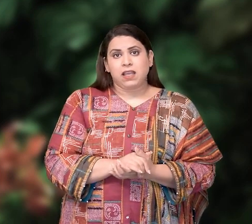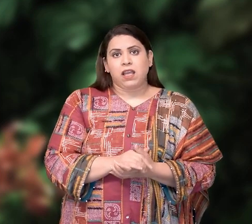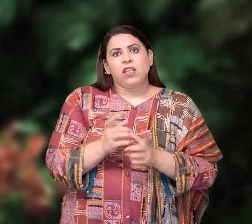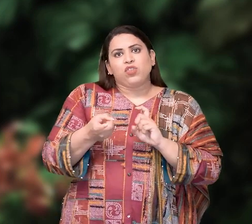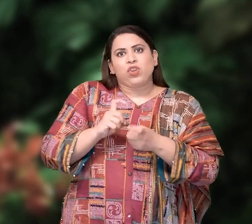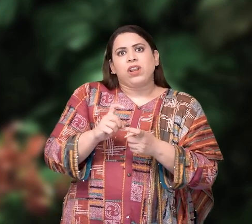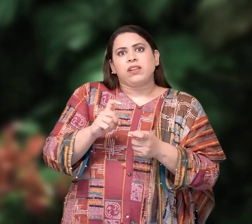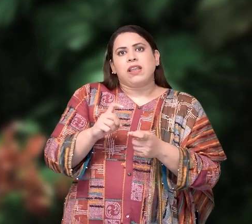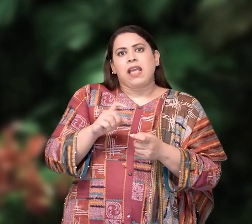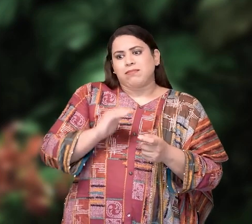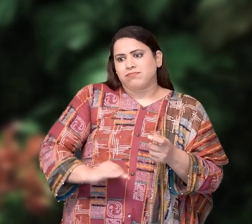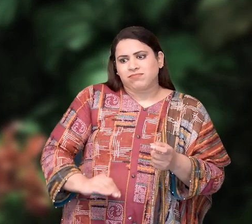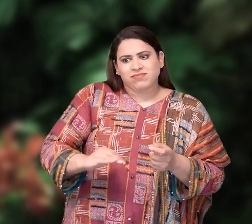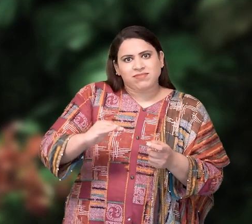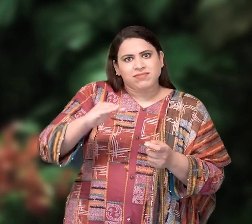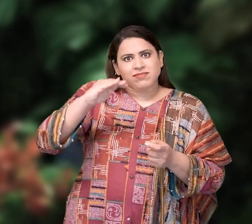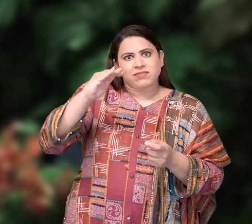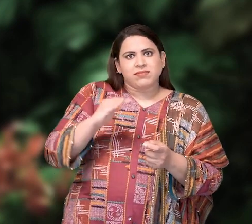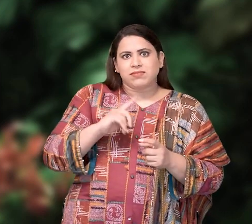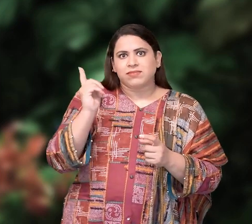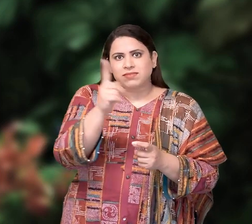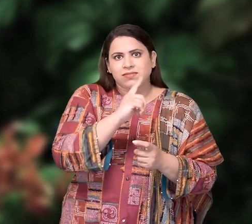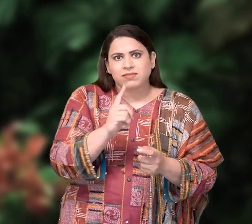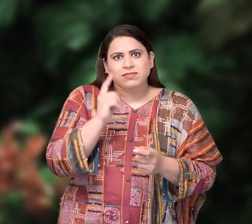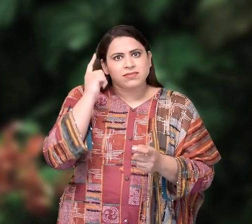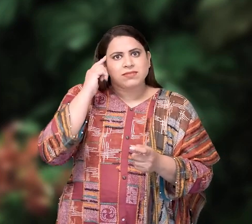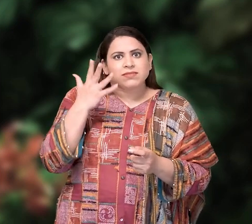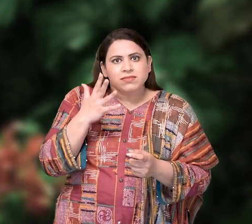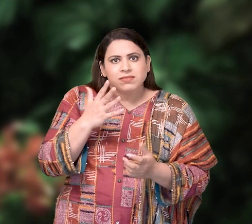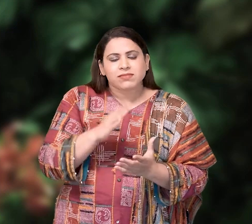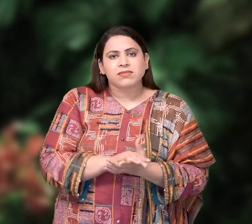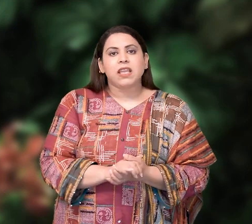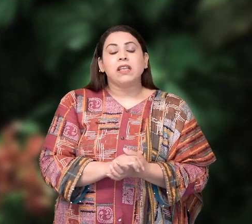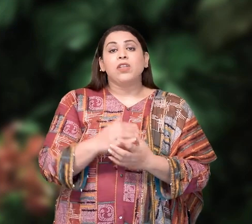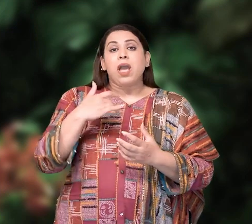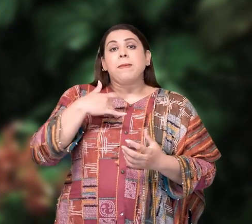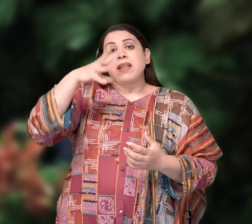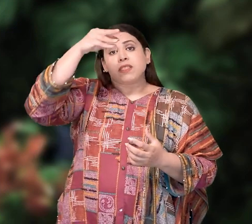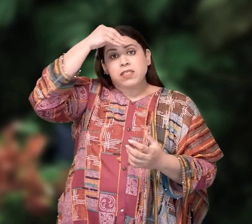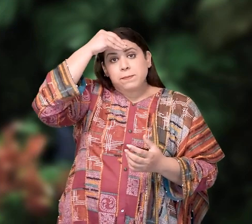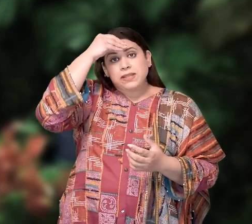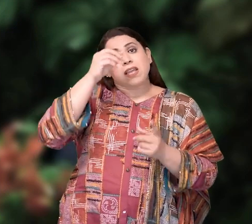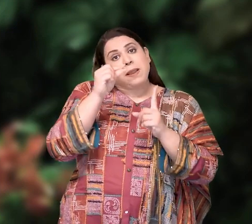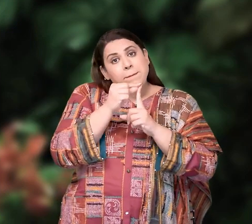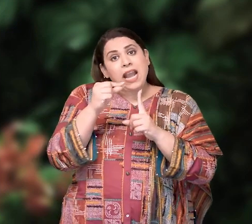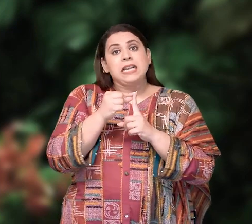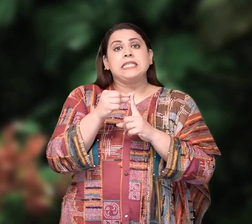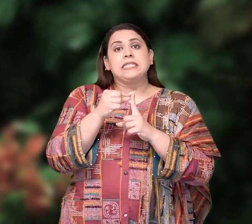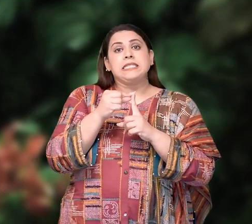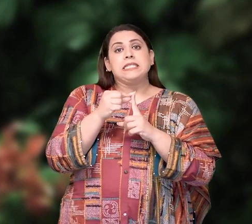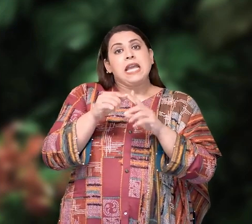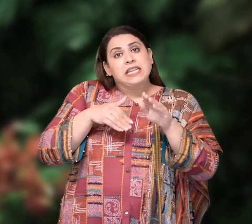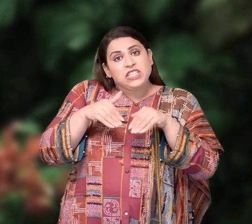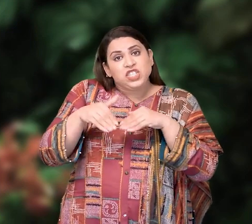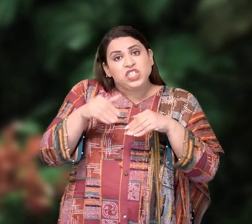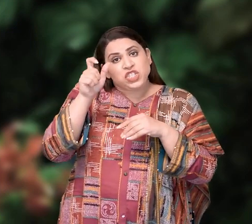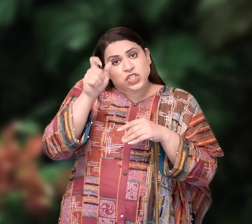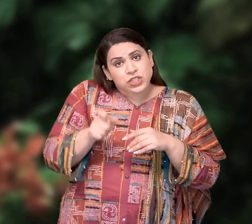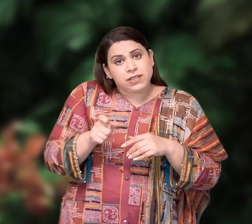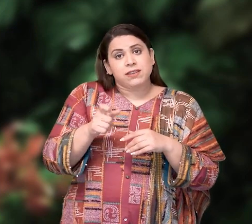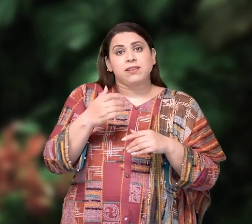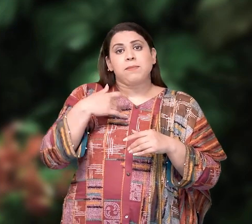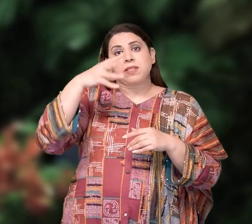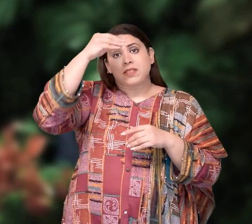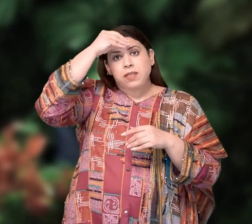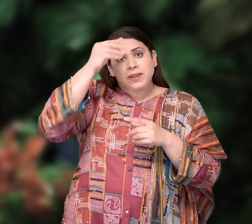throughout generations. So it was a duty as a Pakistani and as a global citizen to help